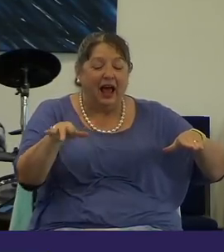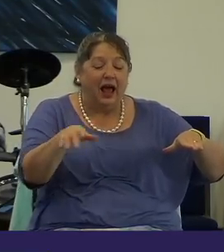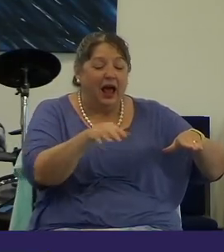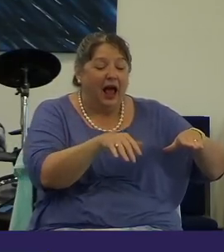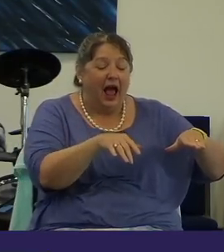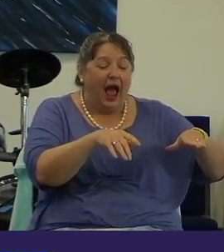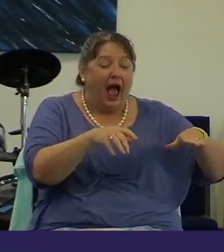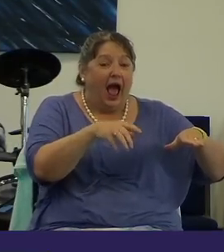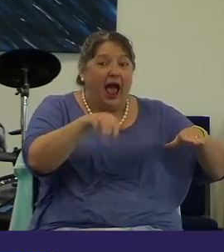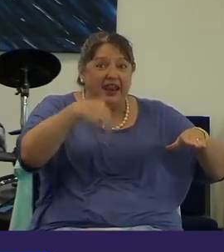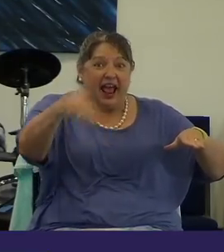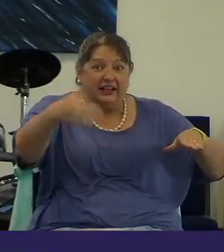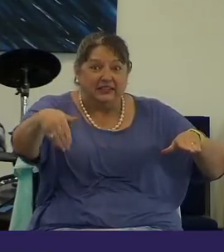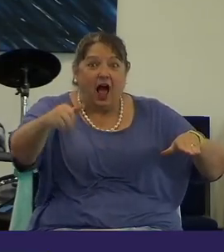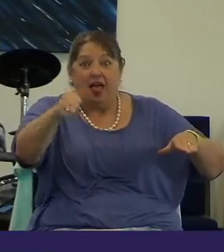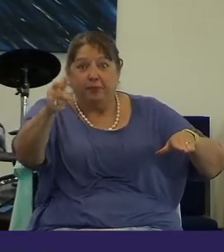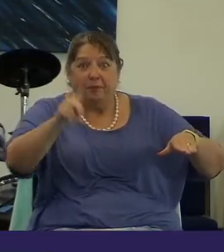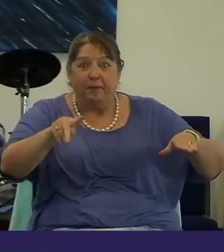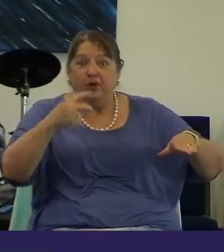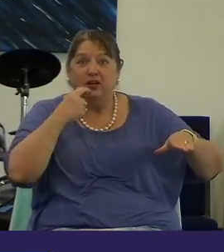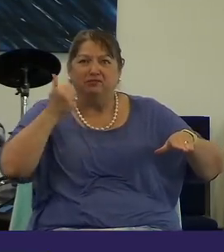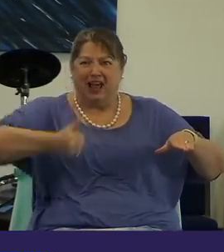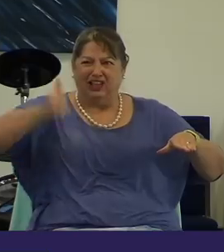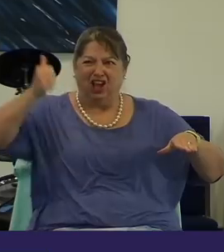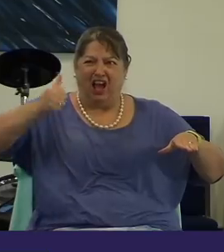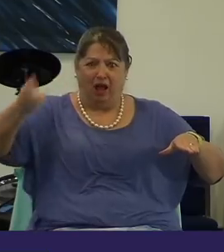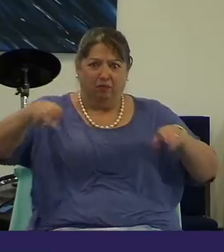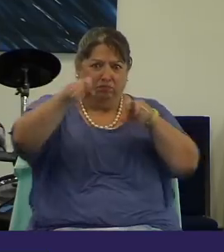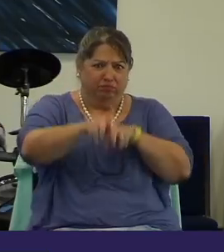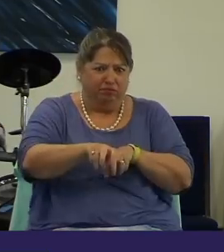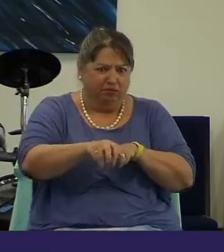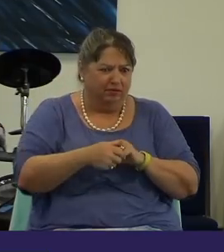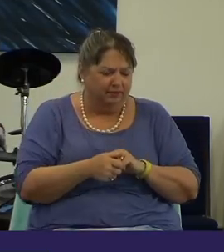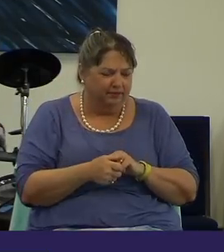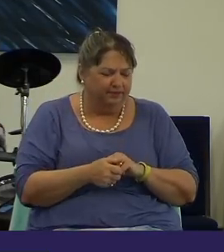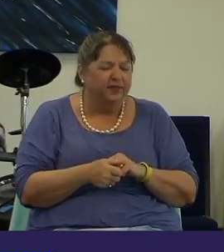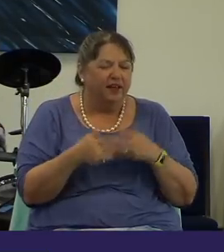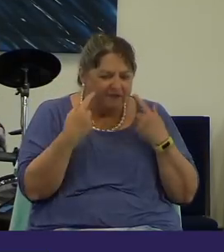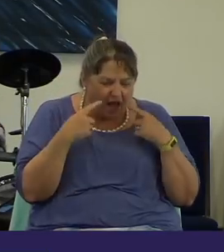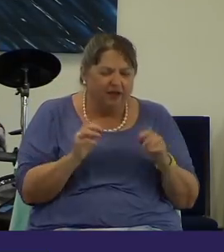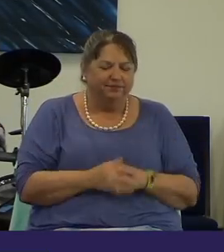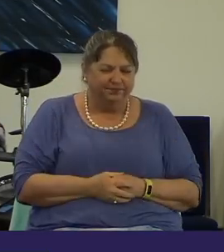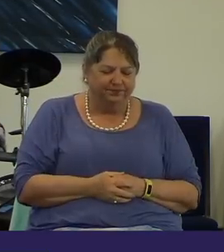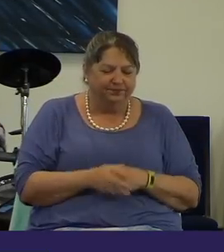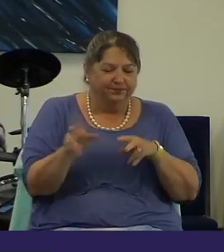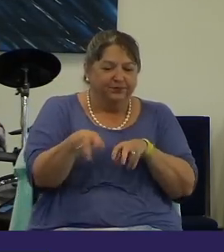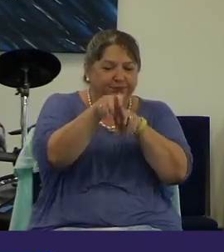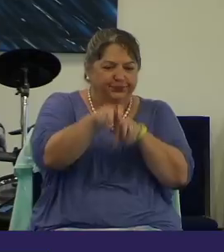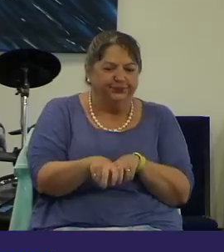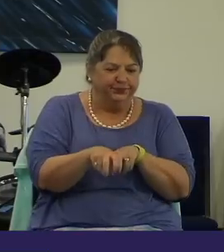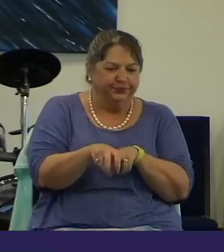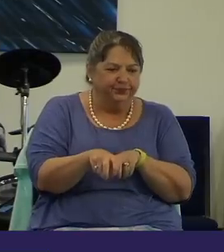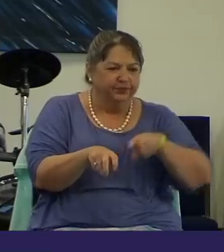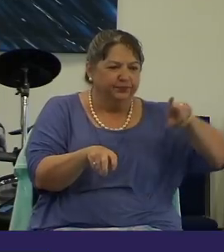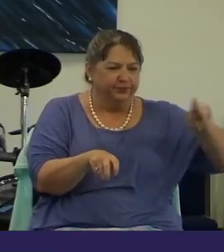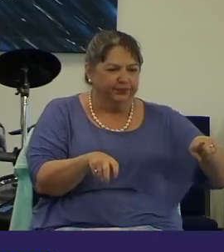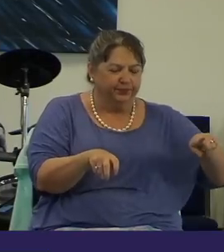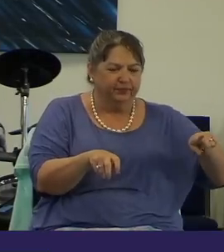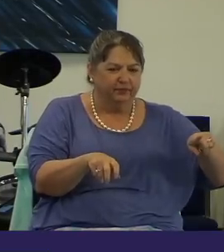"Oh, it stopped raining." The two other hitchhikers were so terrified that they leaped from the speeding truck and one was